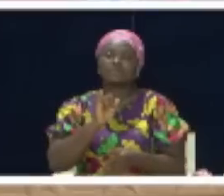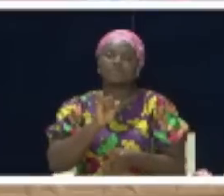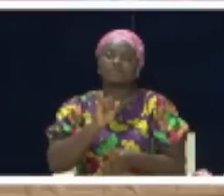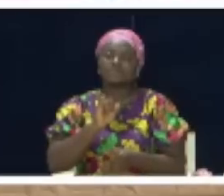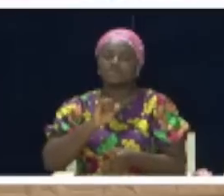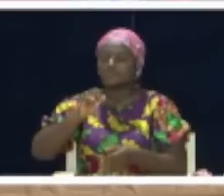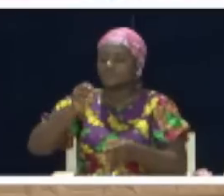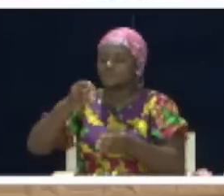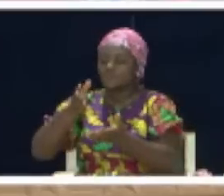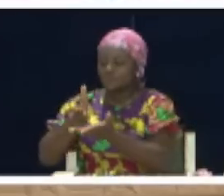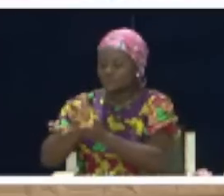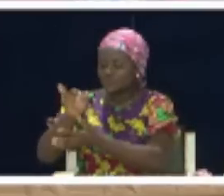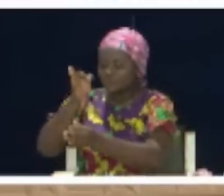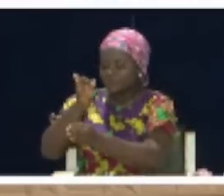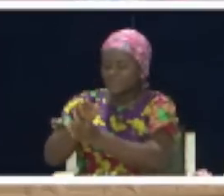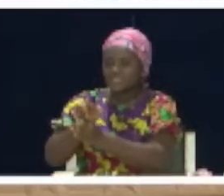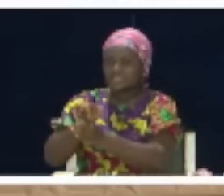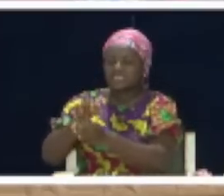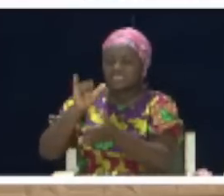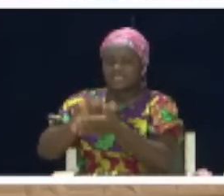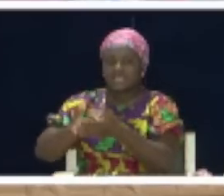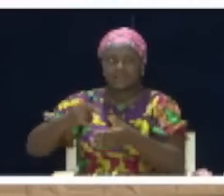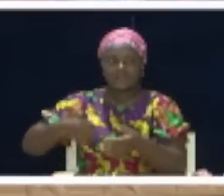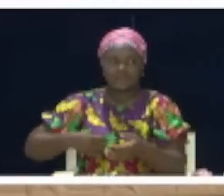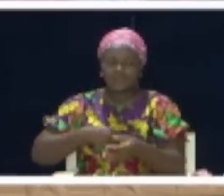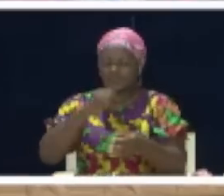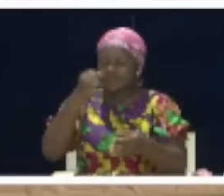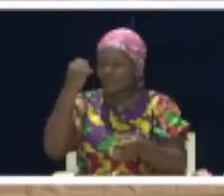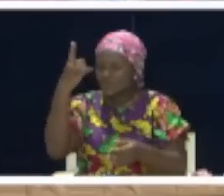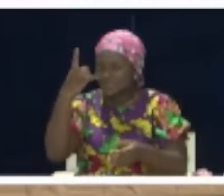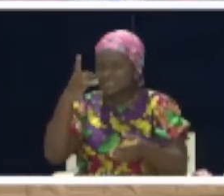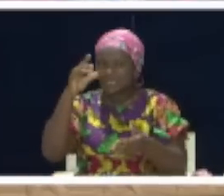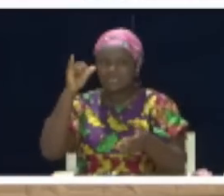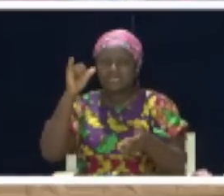through faith that we understand that the walls,